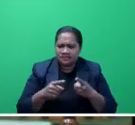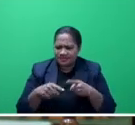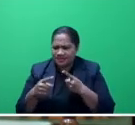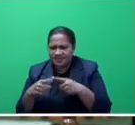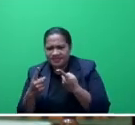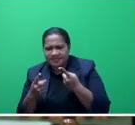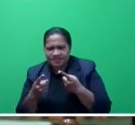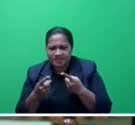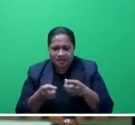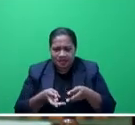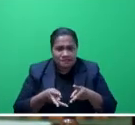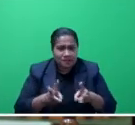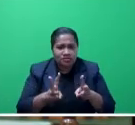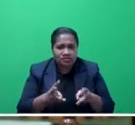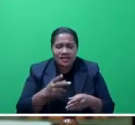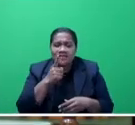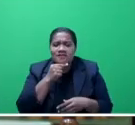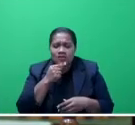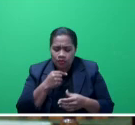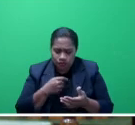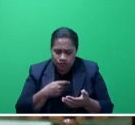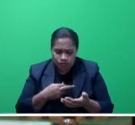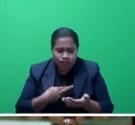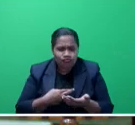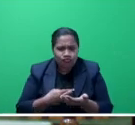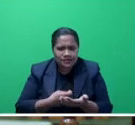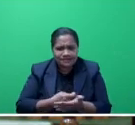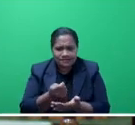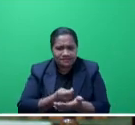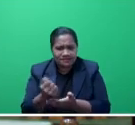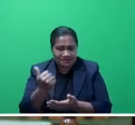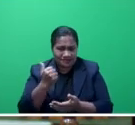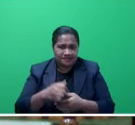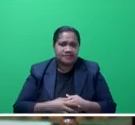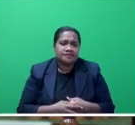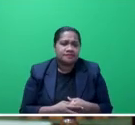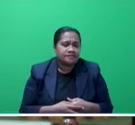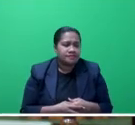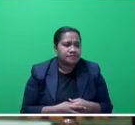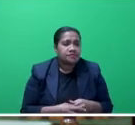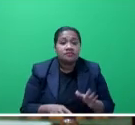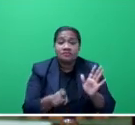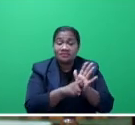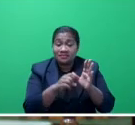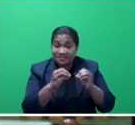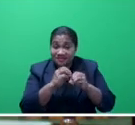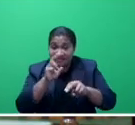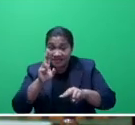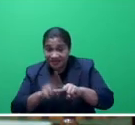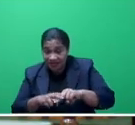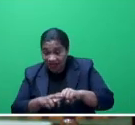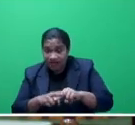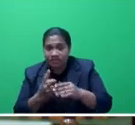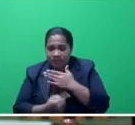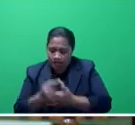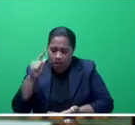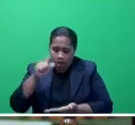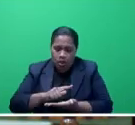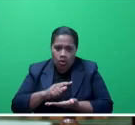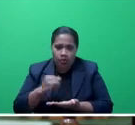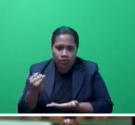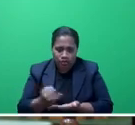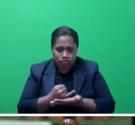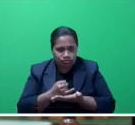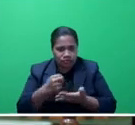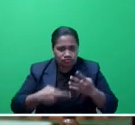measures and loan repayment holidays. We made more funds available through the RBF at low interest rates. We